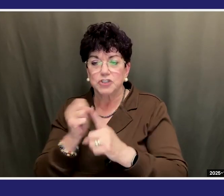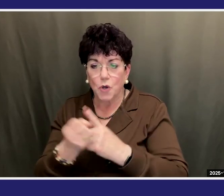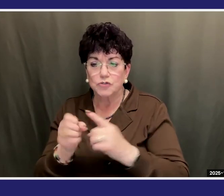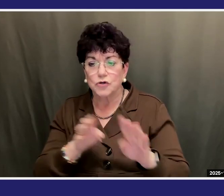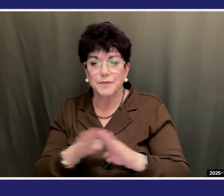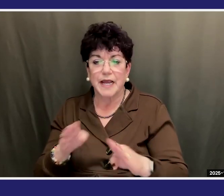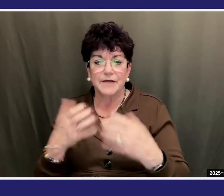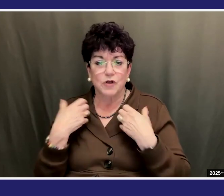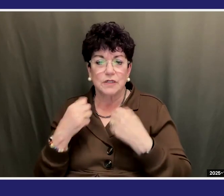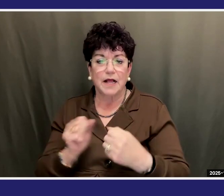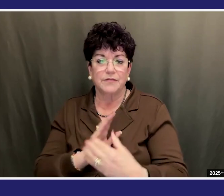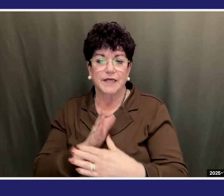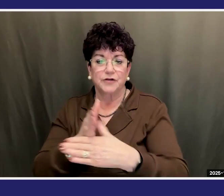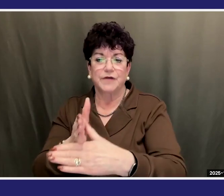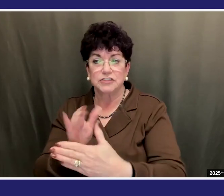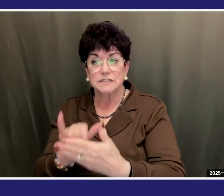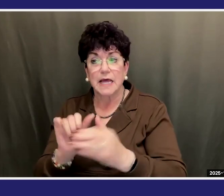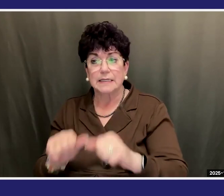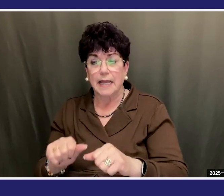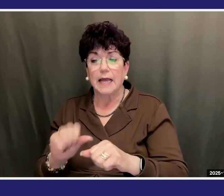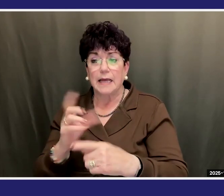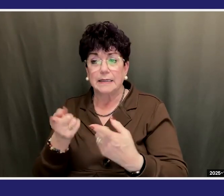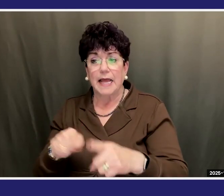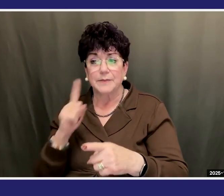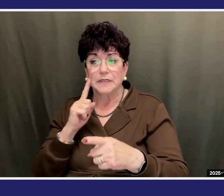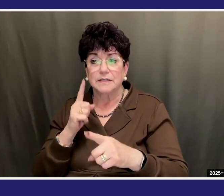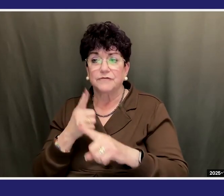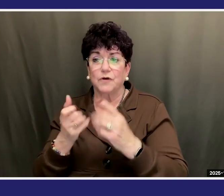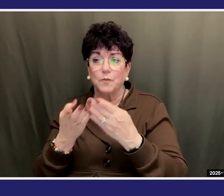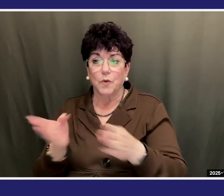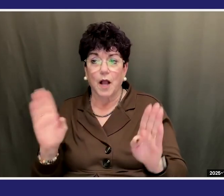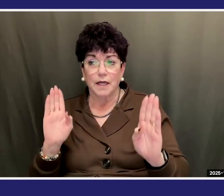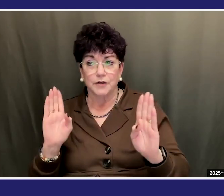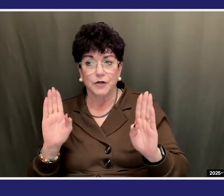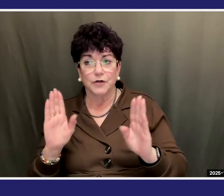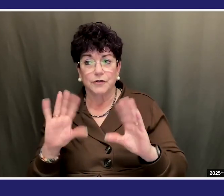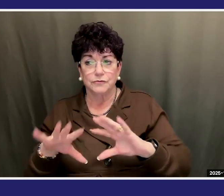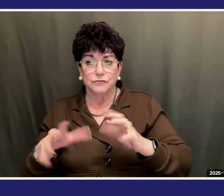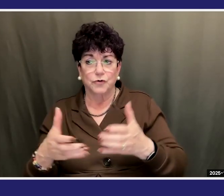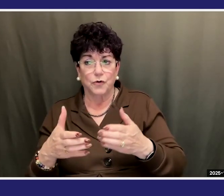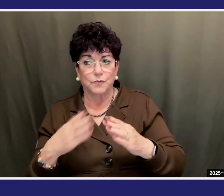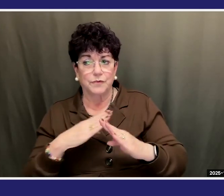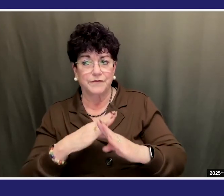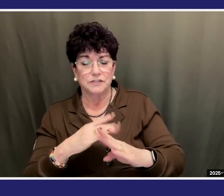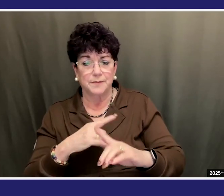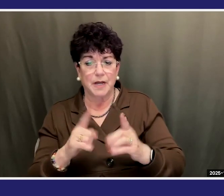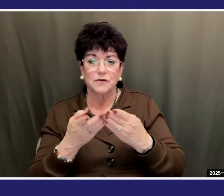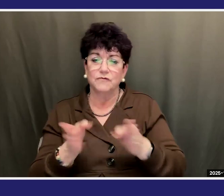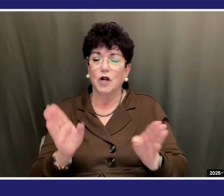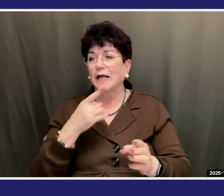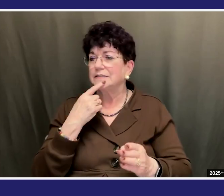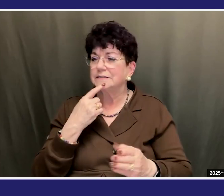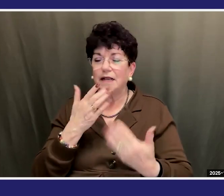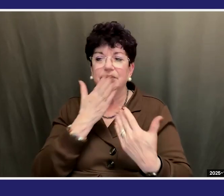health interventions that can exist from a broader population prevention perspective. But overall, just wanted to say thank you